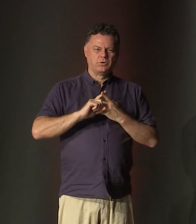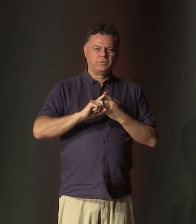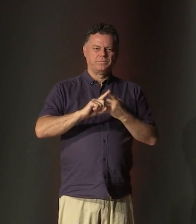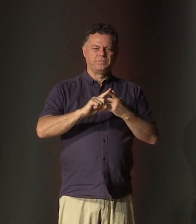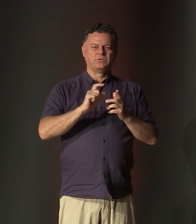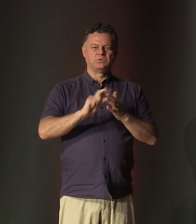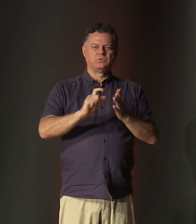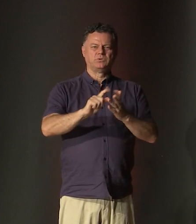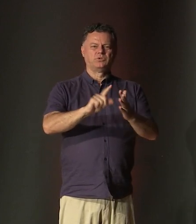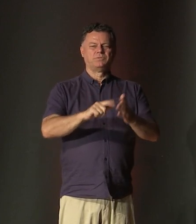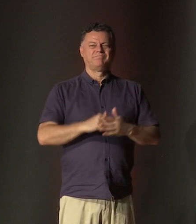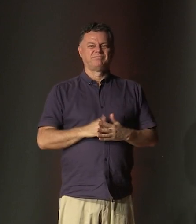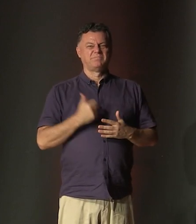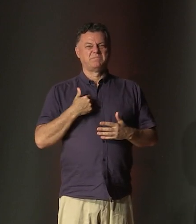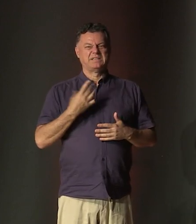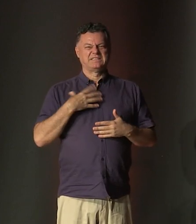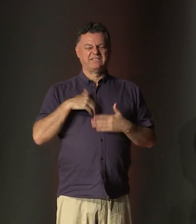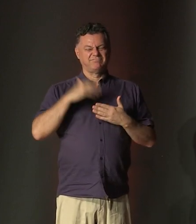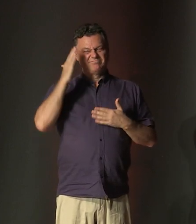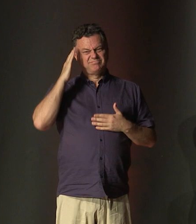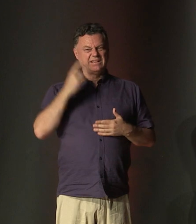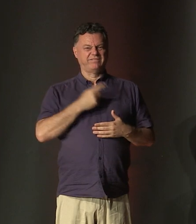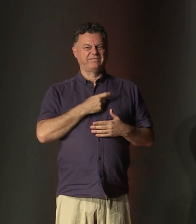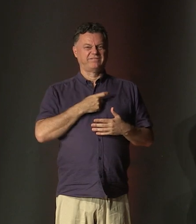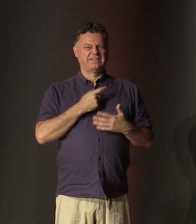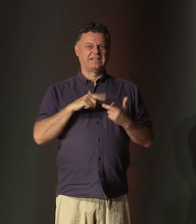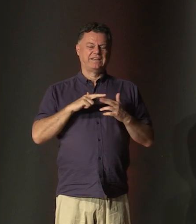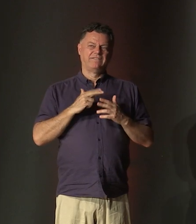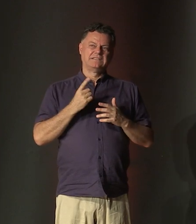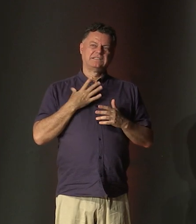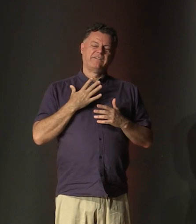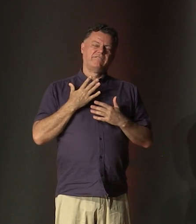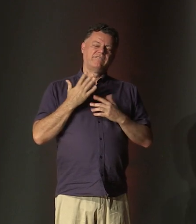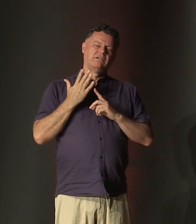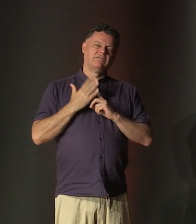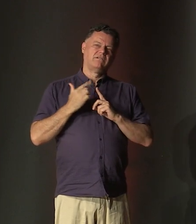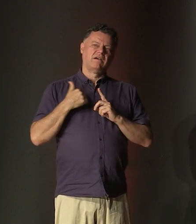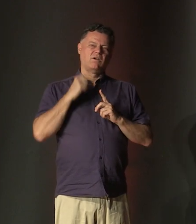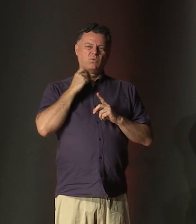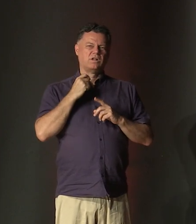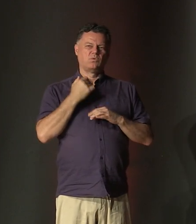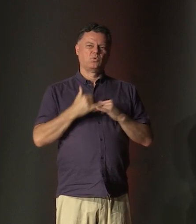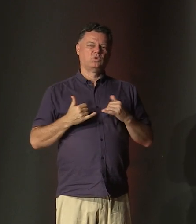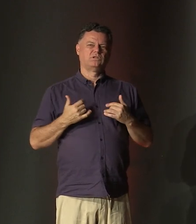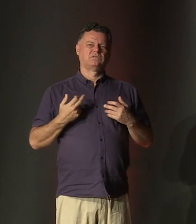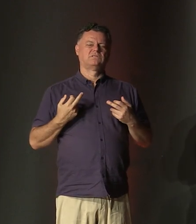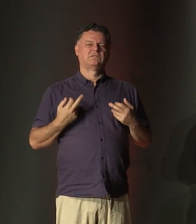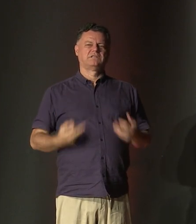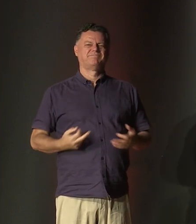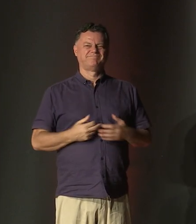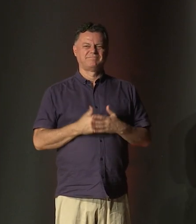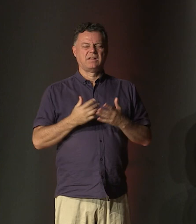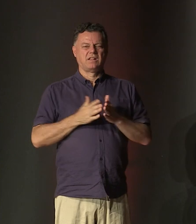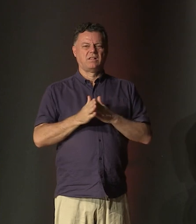was definitely one of my big fears early on. And the third reason, I was